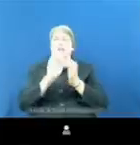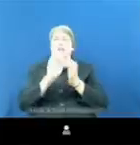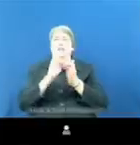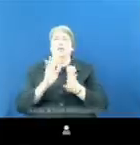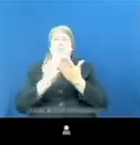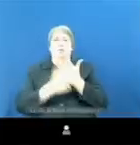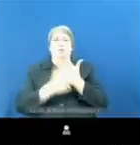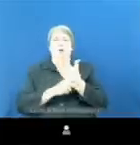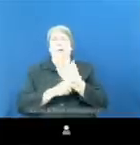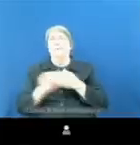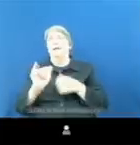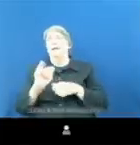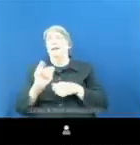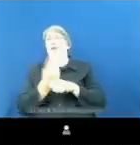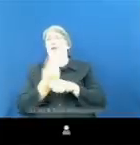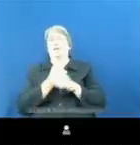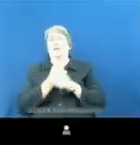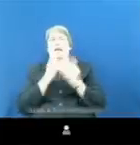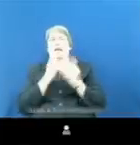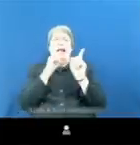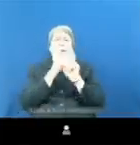using complicated